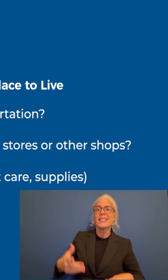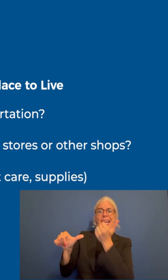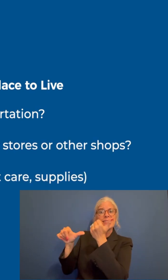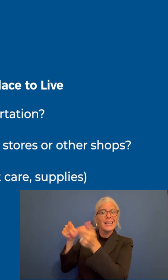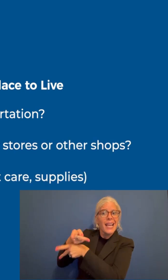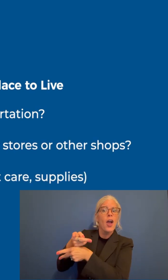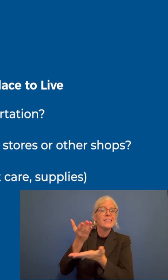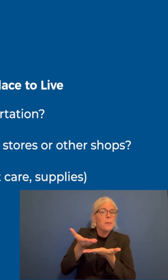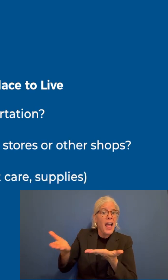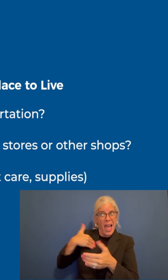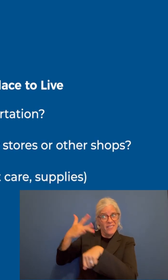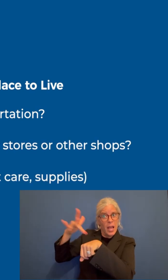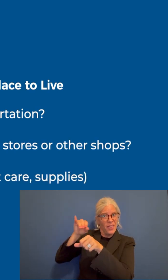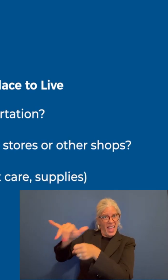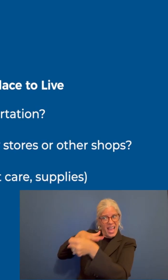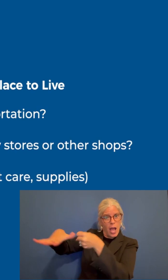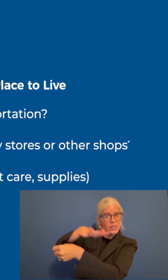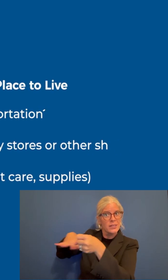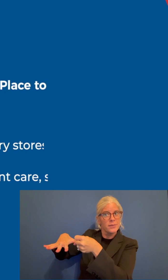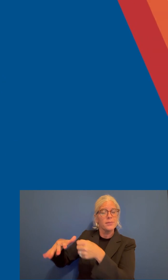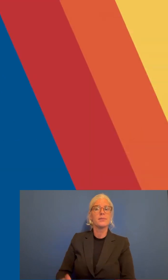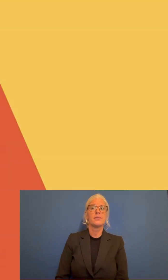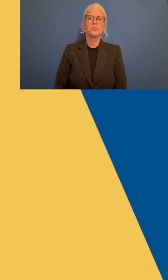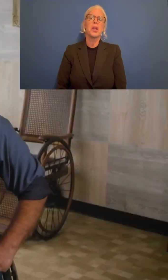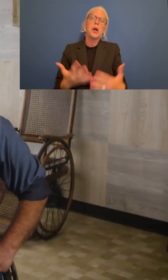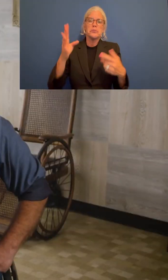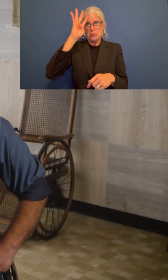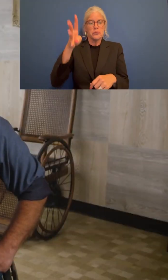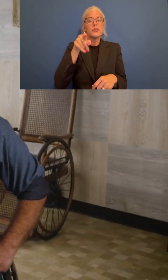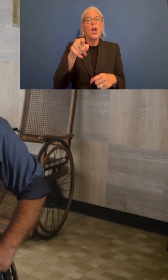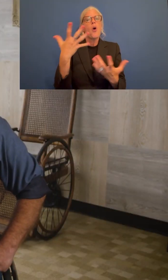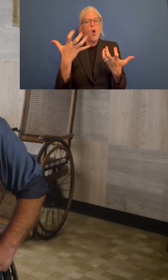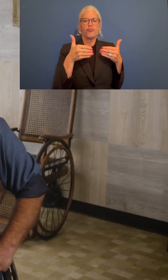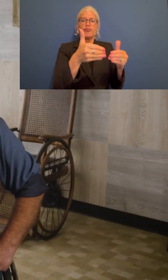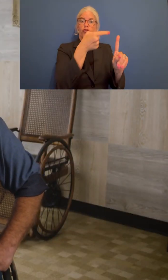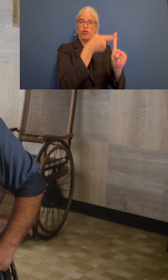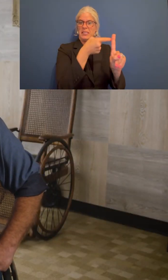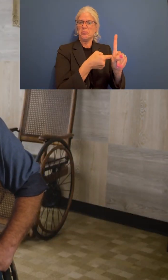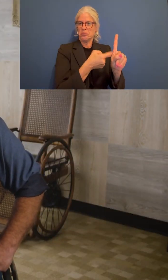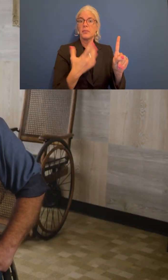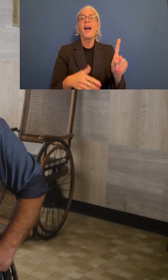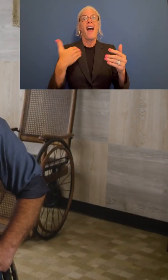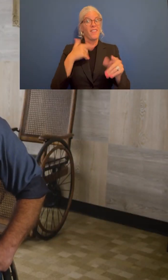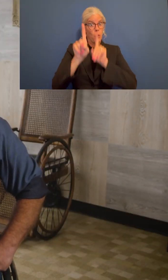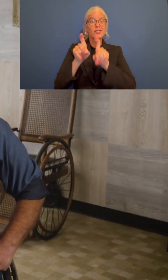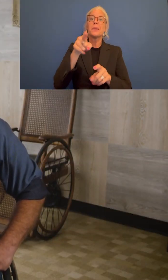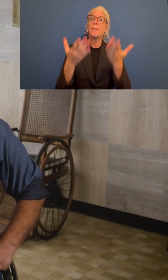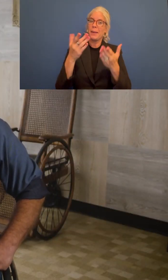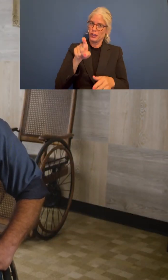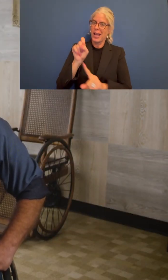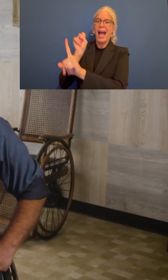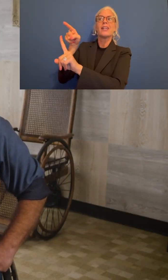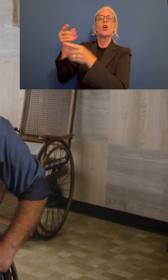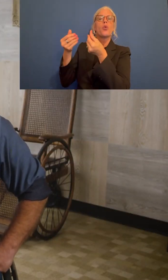physicians, attendant care, or supplies, are available in your area? Now let's assume that you're interested in renting. Here are some questions you might